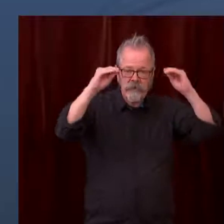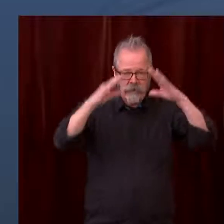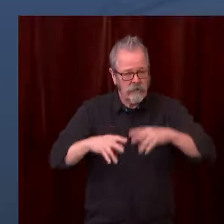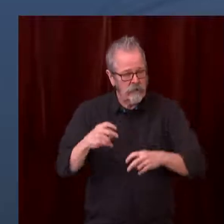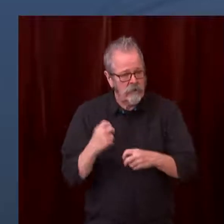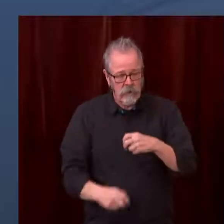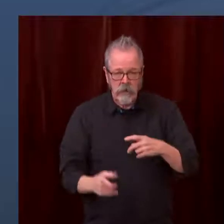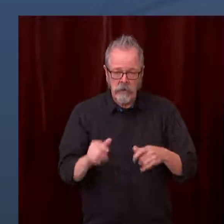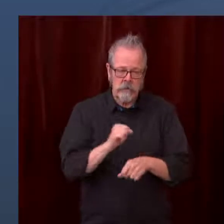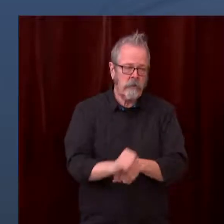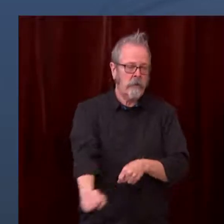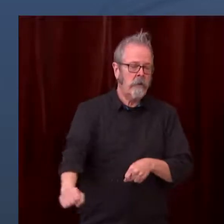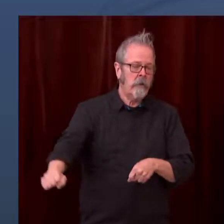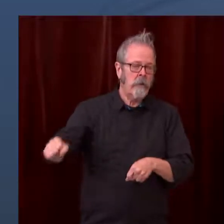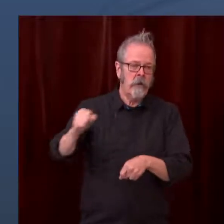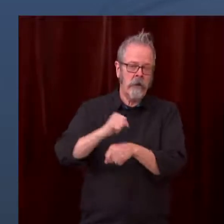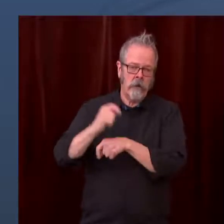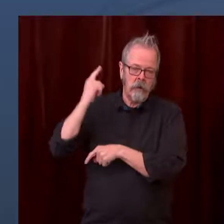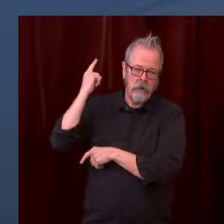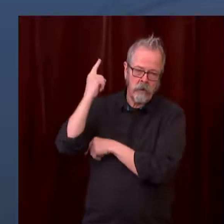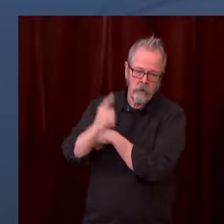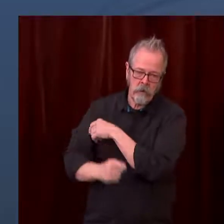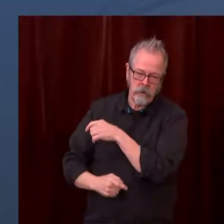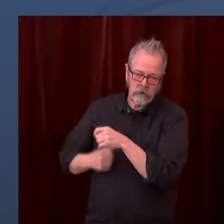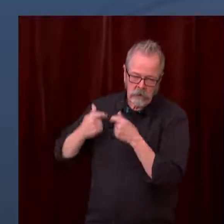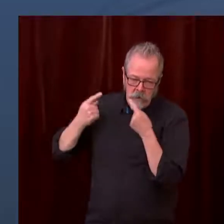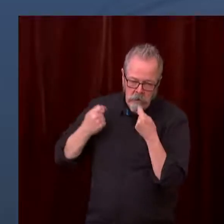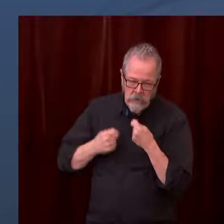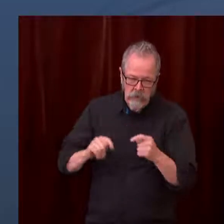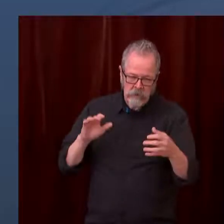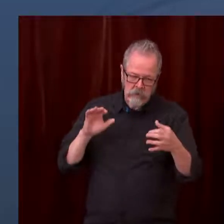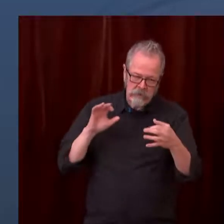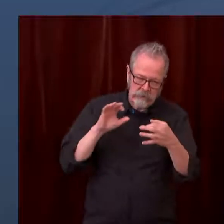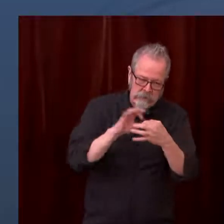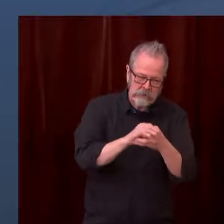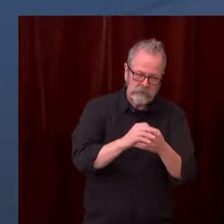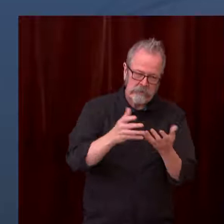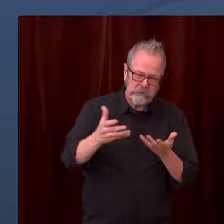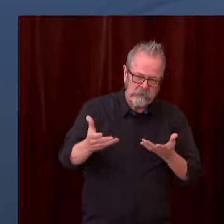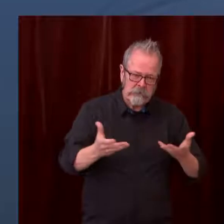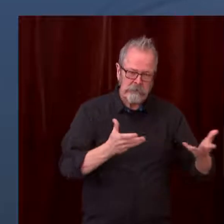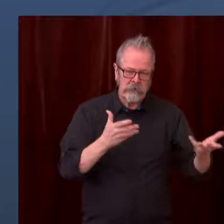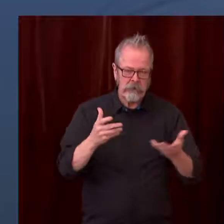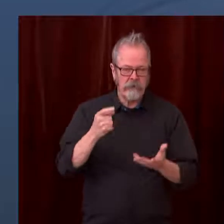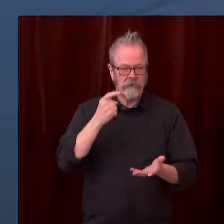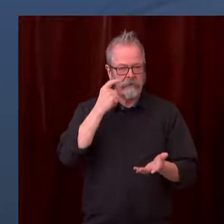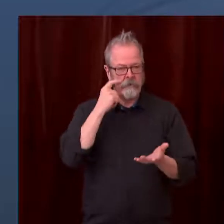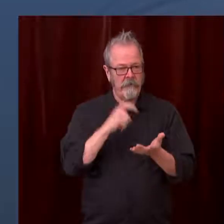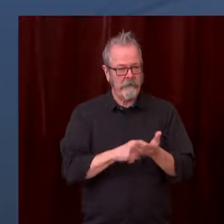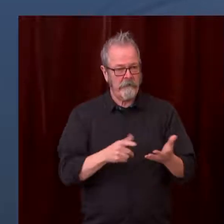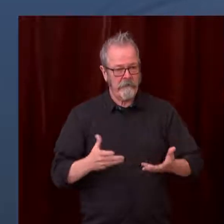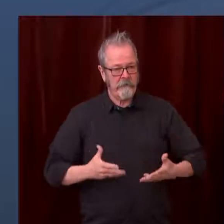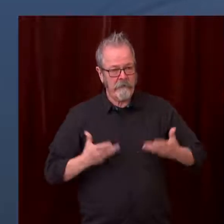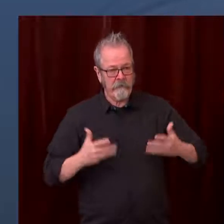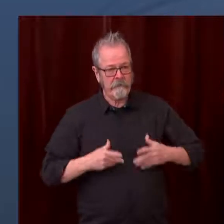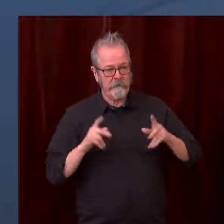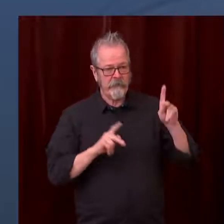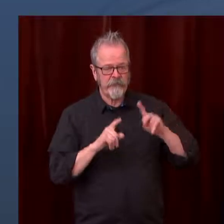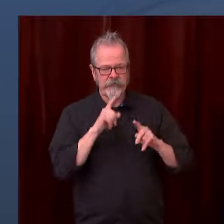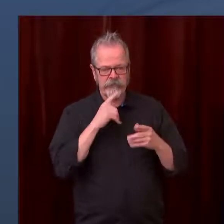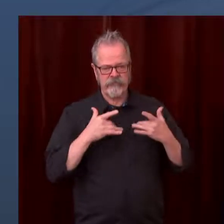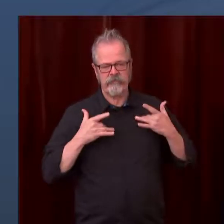the levels of depression and anxiety and stress in our young people has been very extreme. And we also know that not